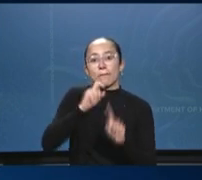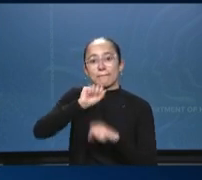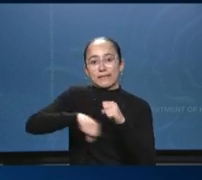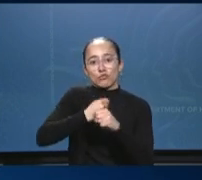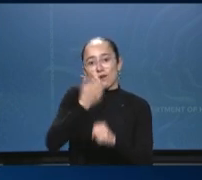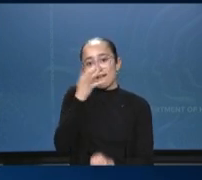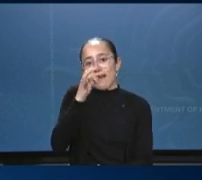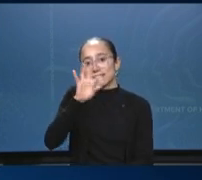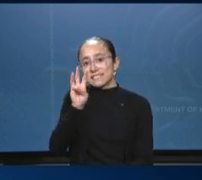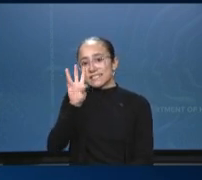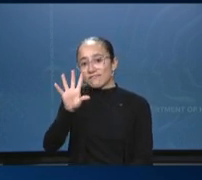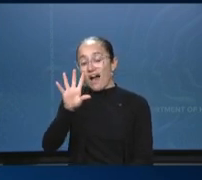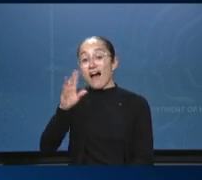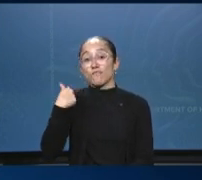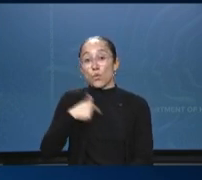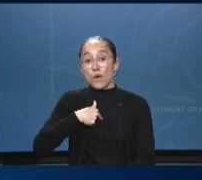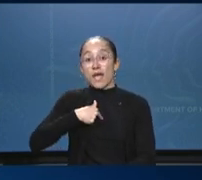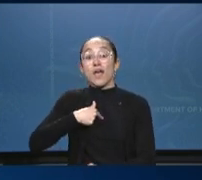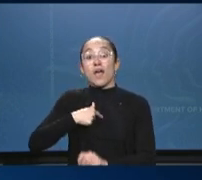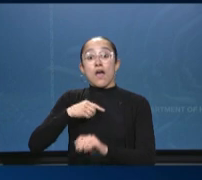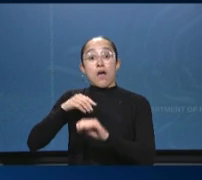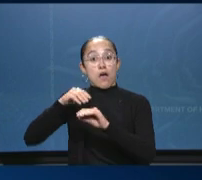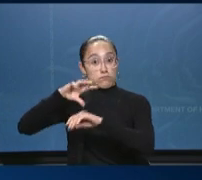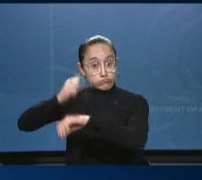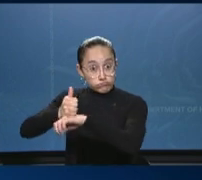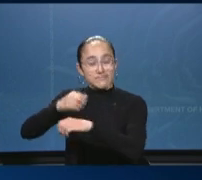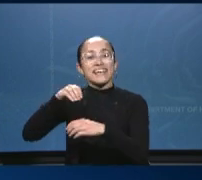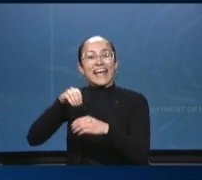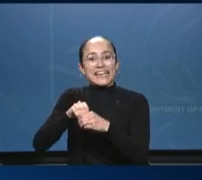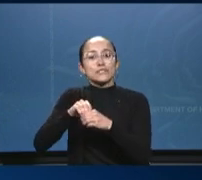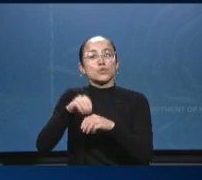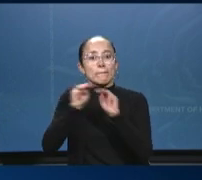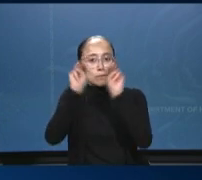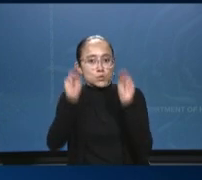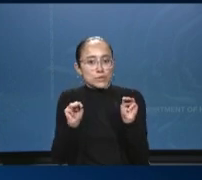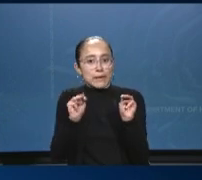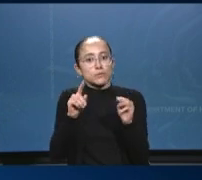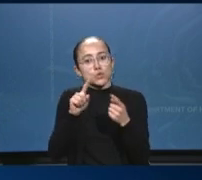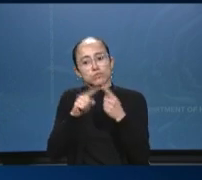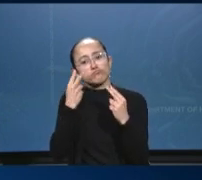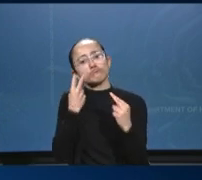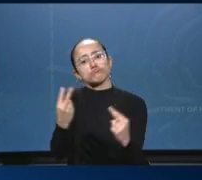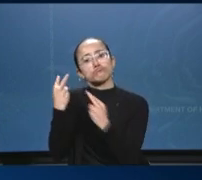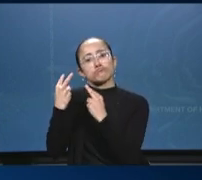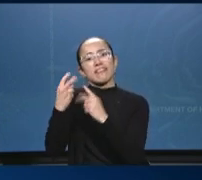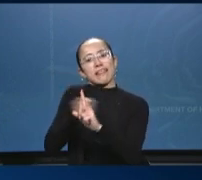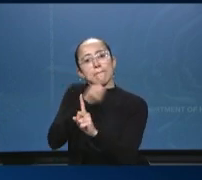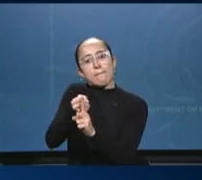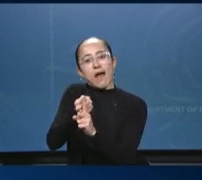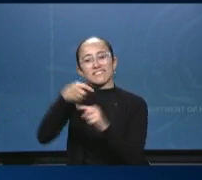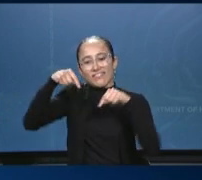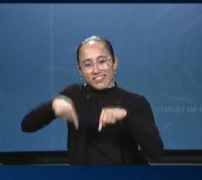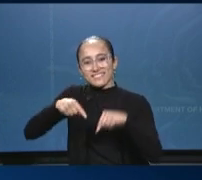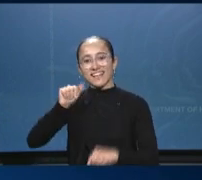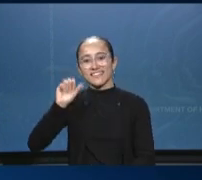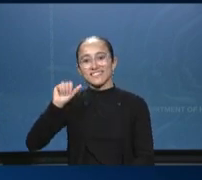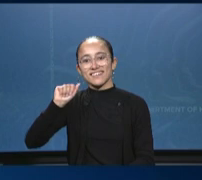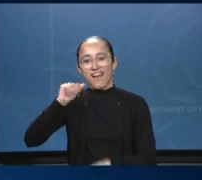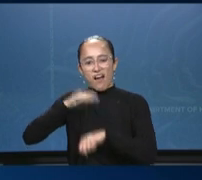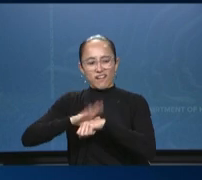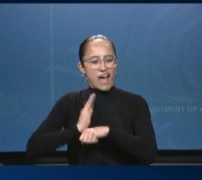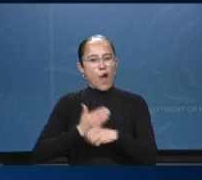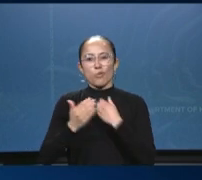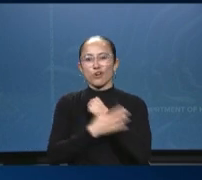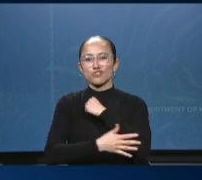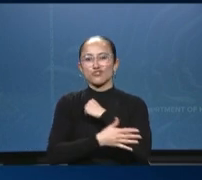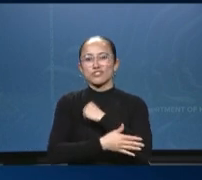the CMS Museum to commemorate the incredible impact of the ACA on our country. As you know, I